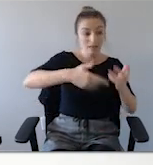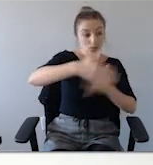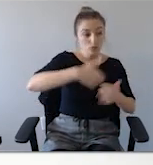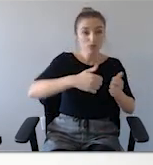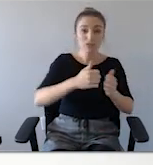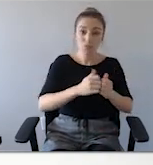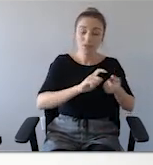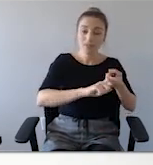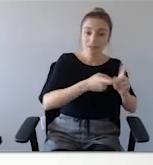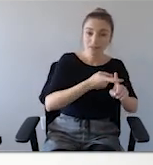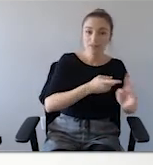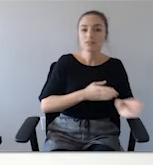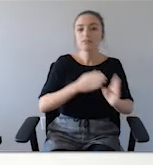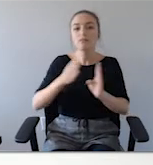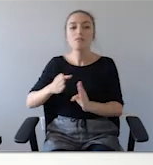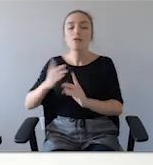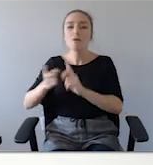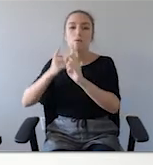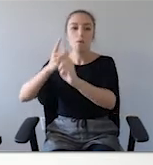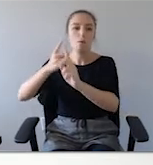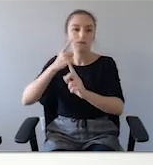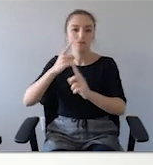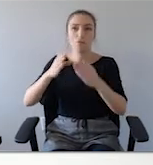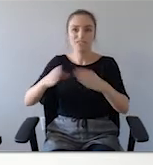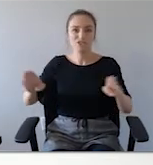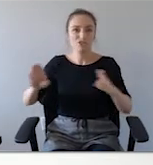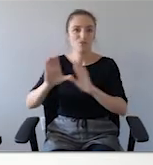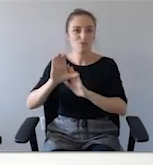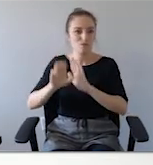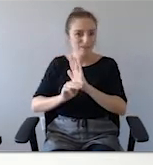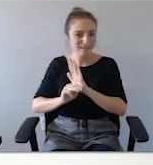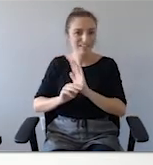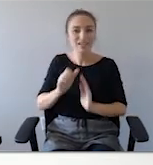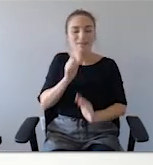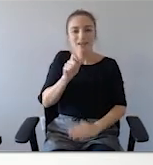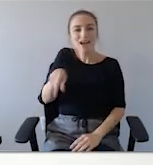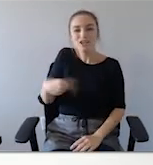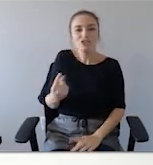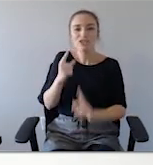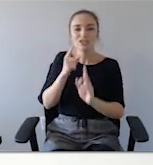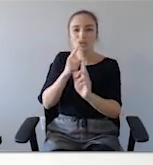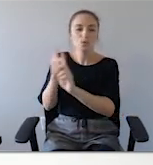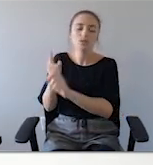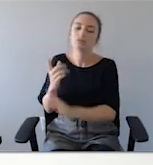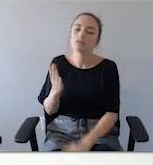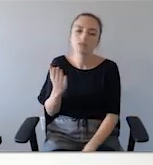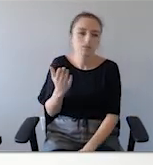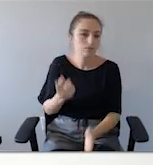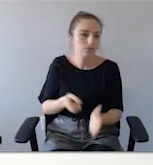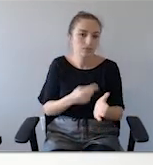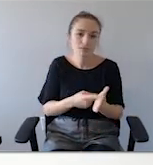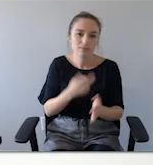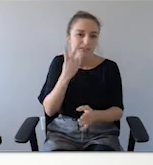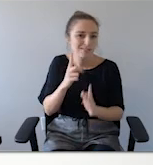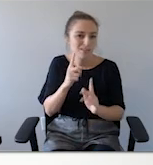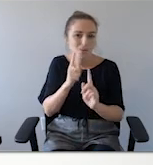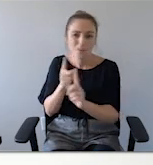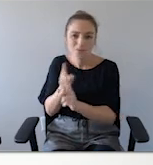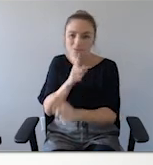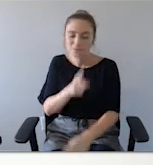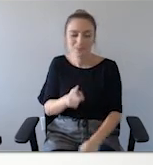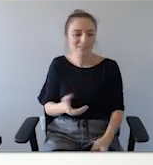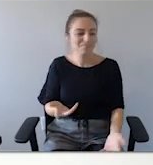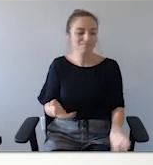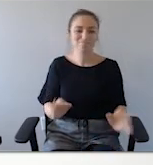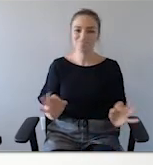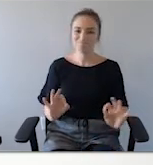general curriculum, not just these goals that are these, I don't know. Sometimes I see these goals that are just, I